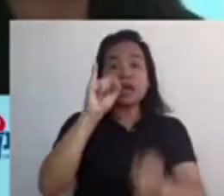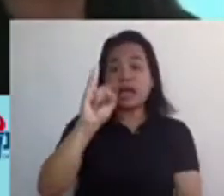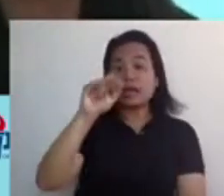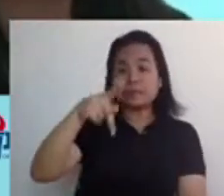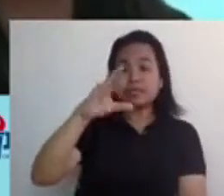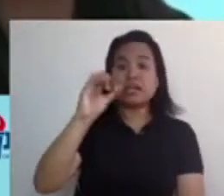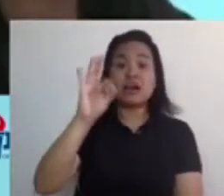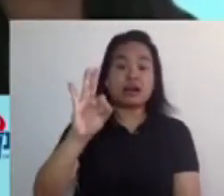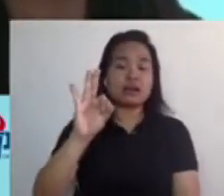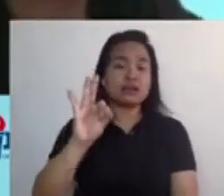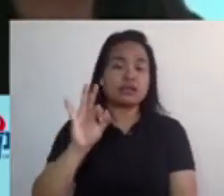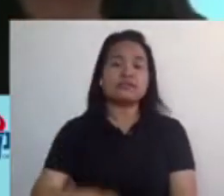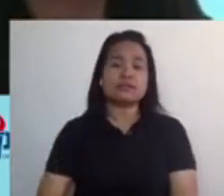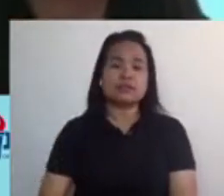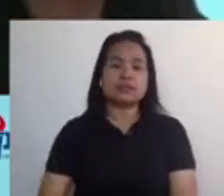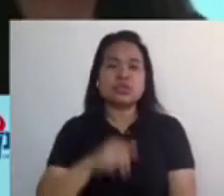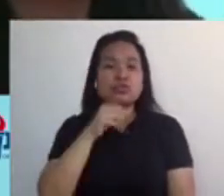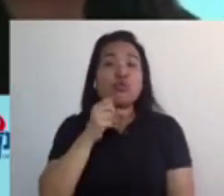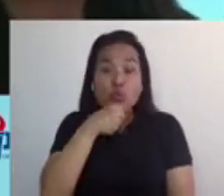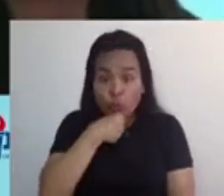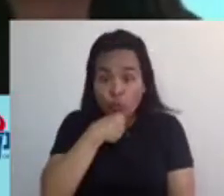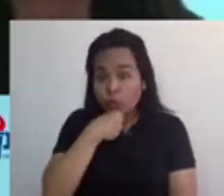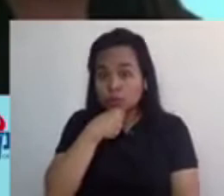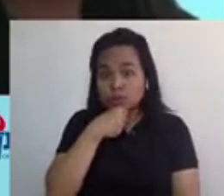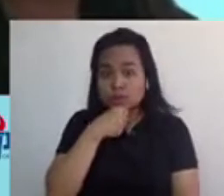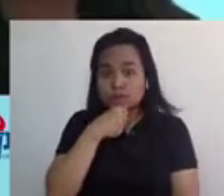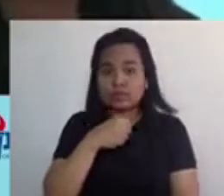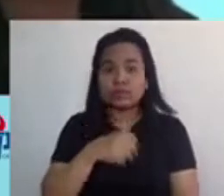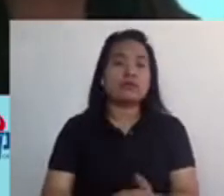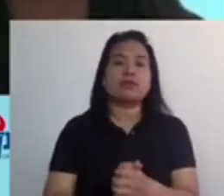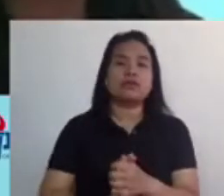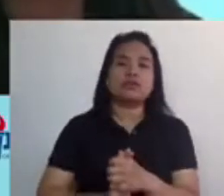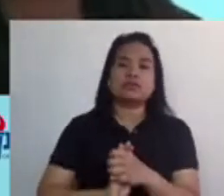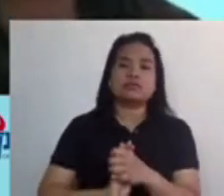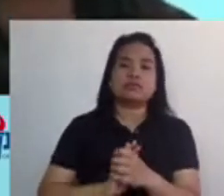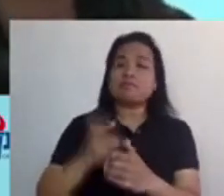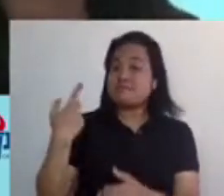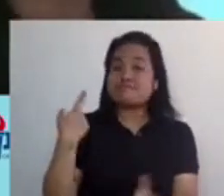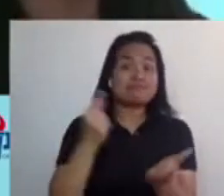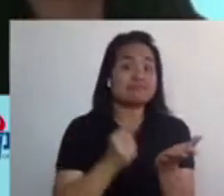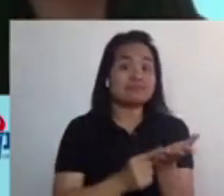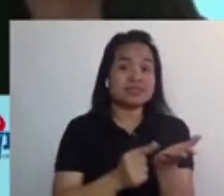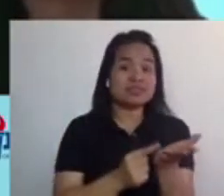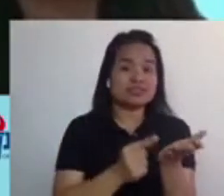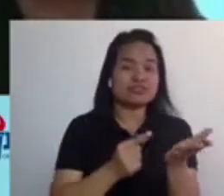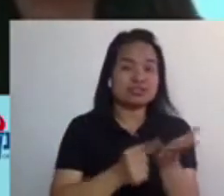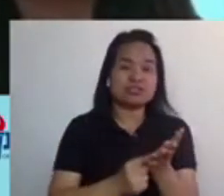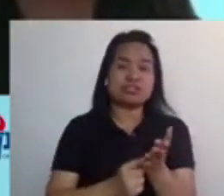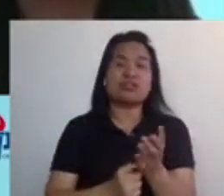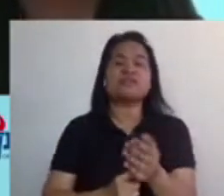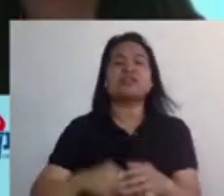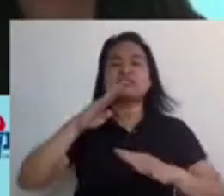the updated version, unlike the one required in number 1, then this will get you a rating of satisfactory. And